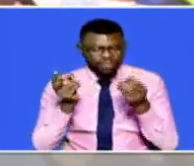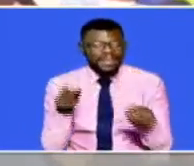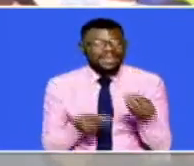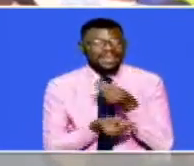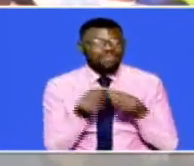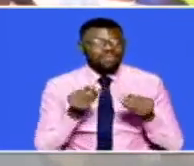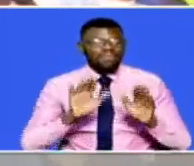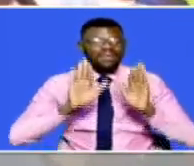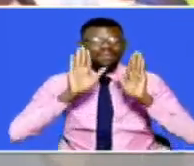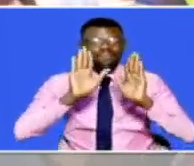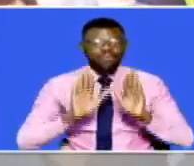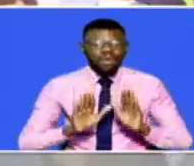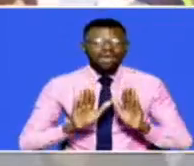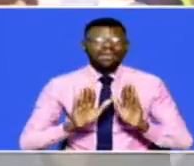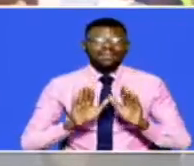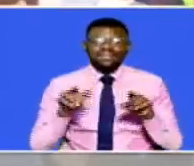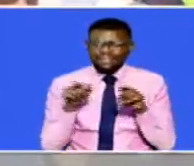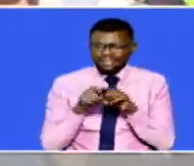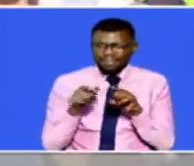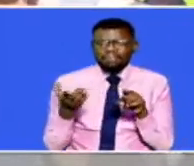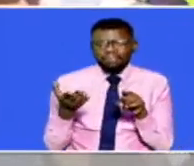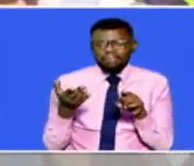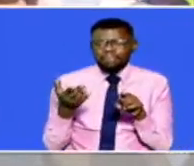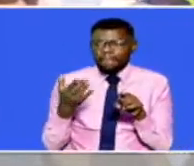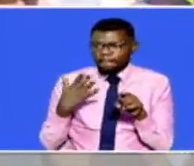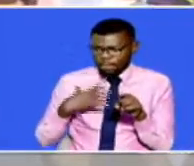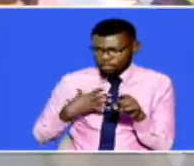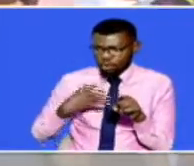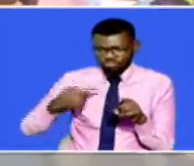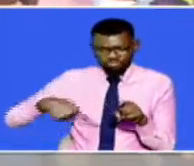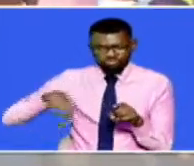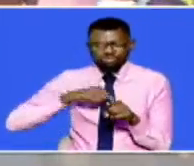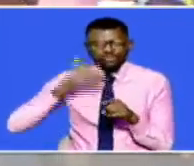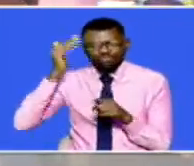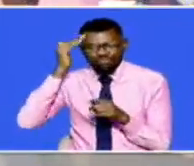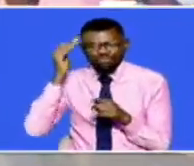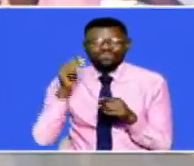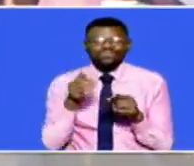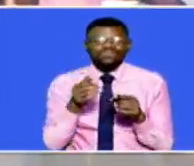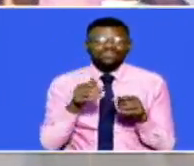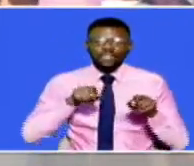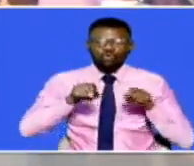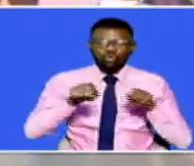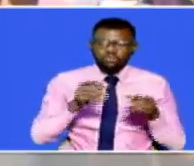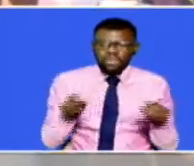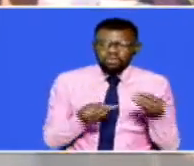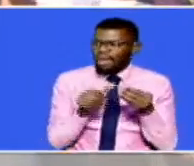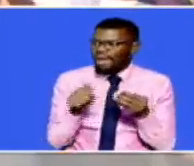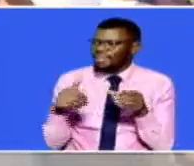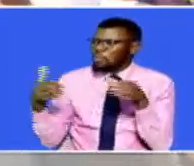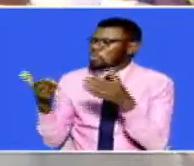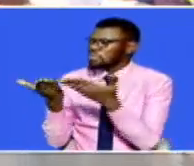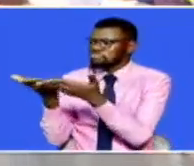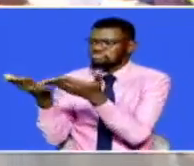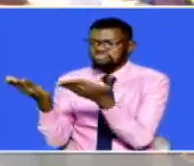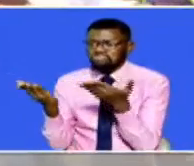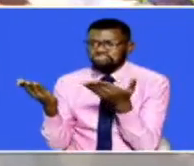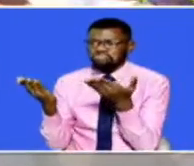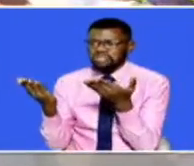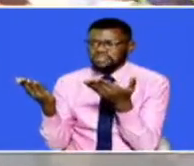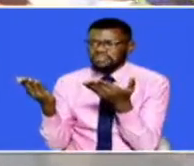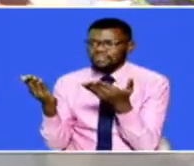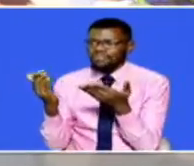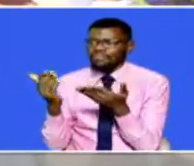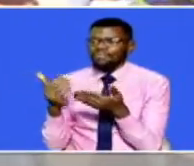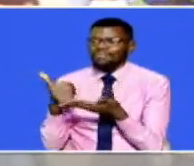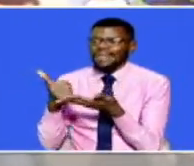who know what to do about the economy. Our competitors have no track record on anything to do with